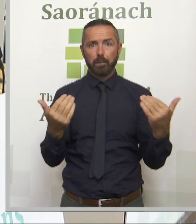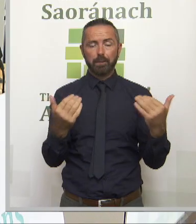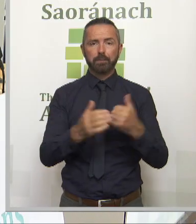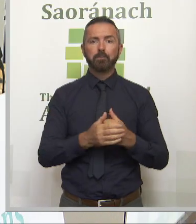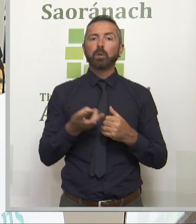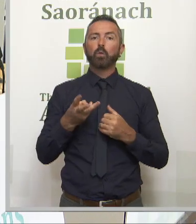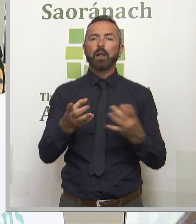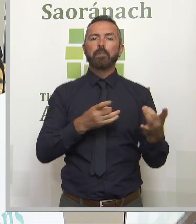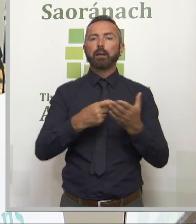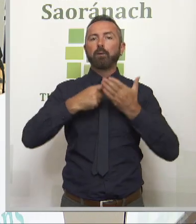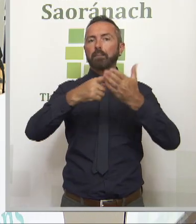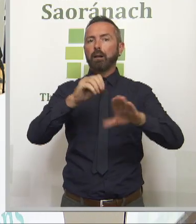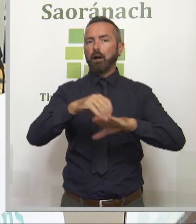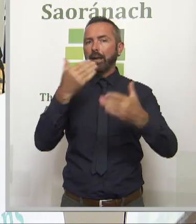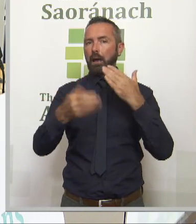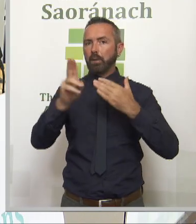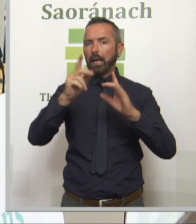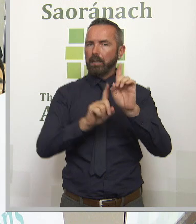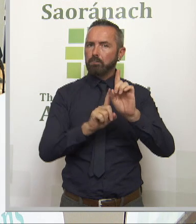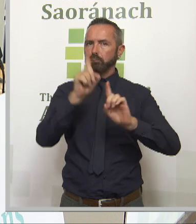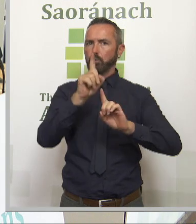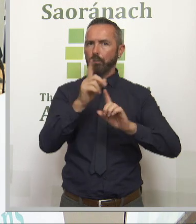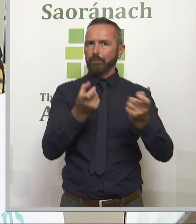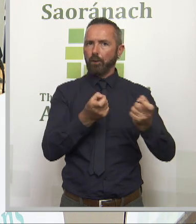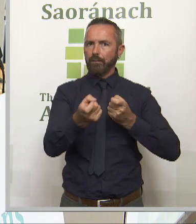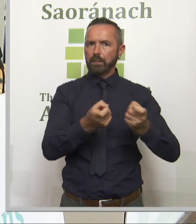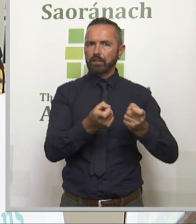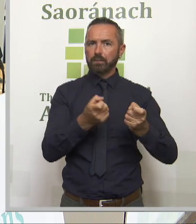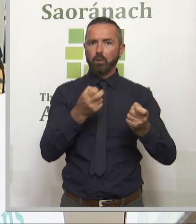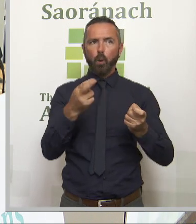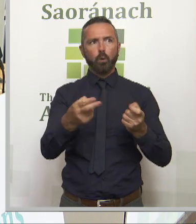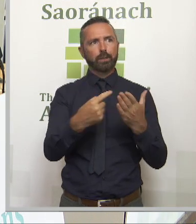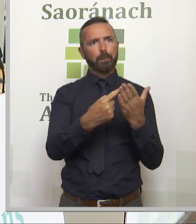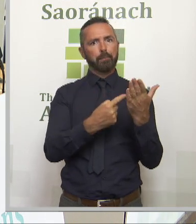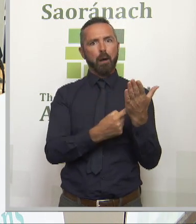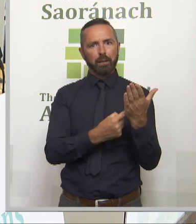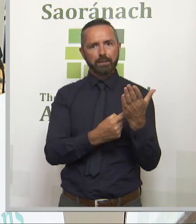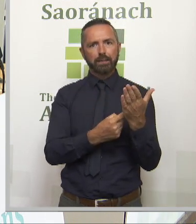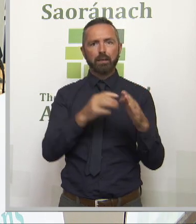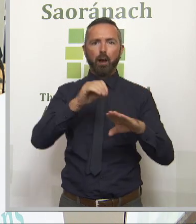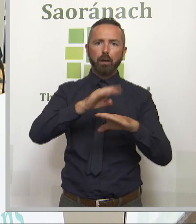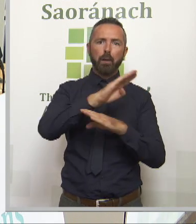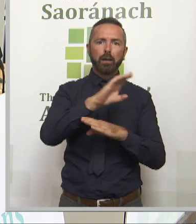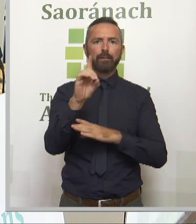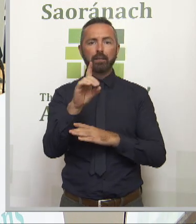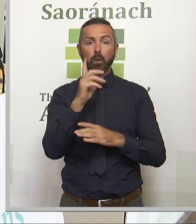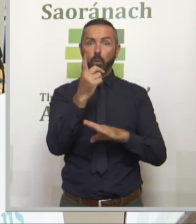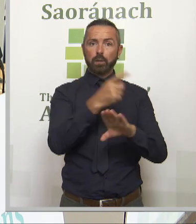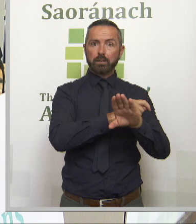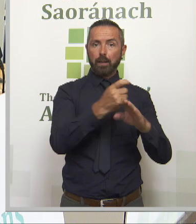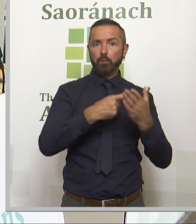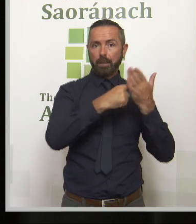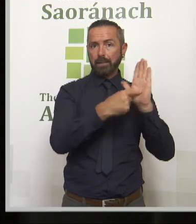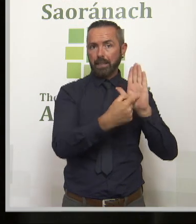making recommendations on how we might improve the governance, or we'll call it the policies on biodiversity. That's one kind of